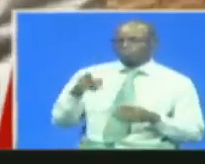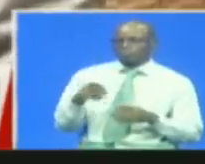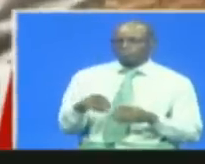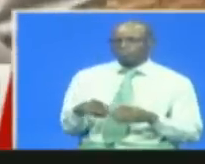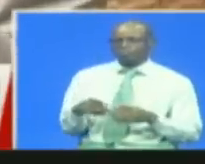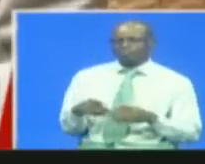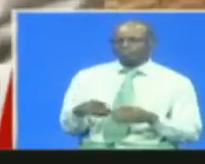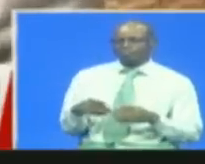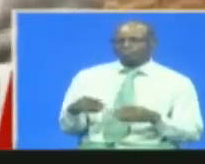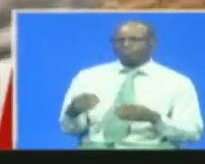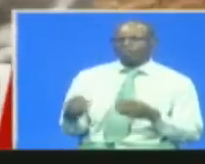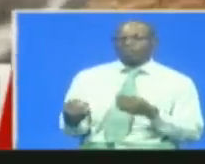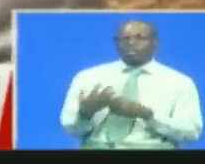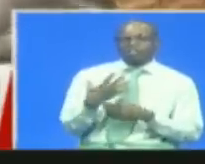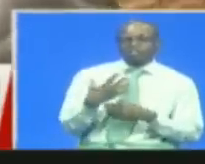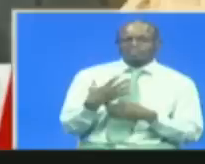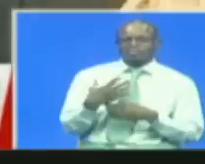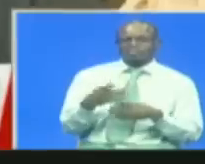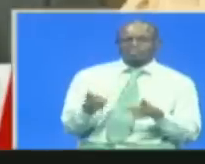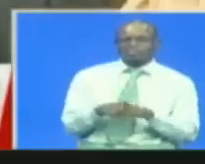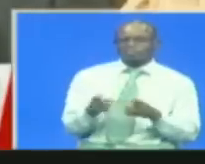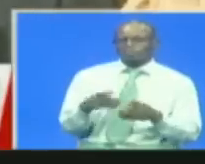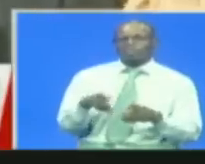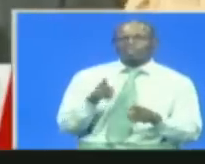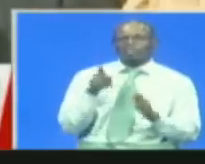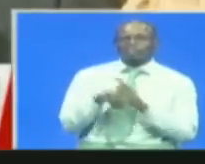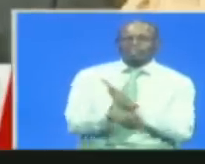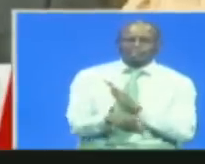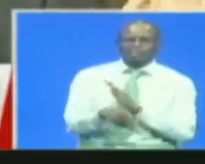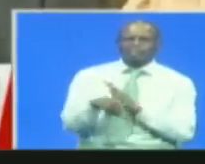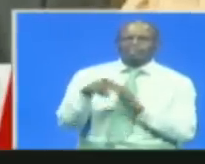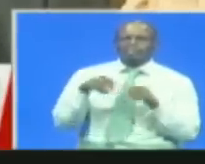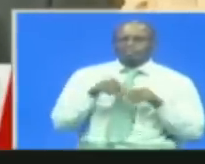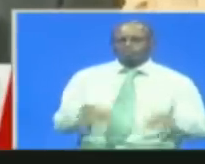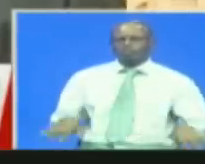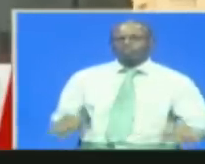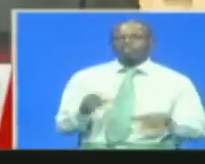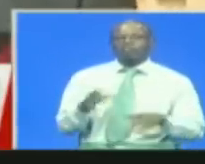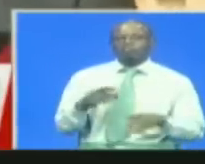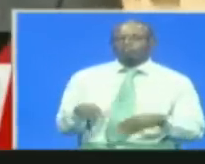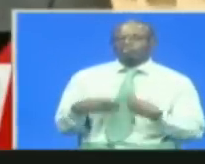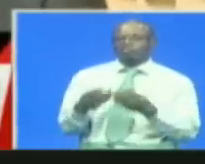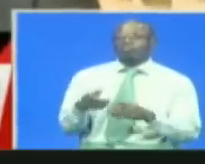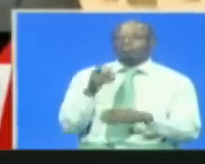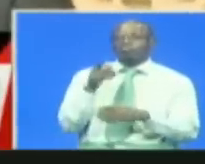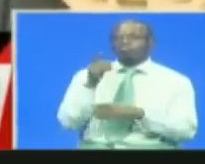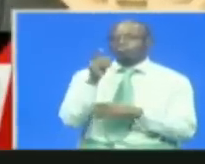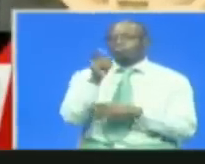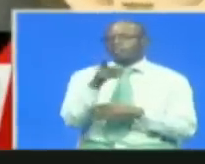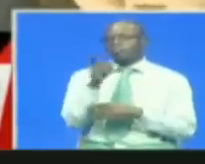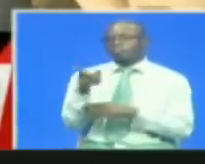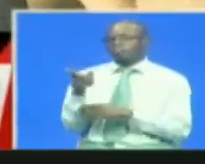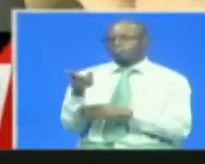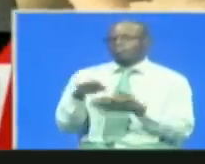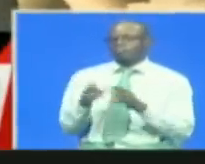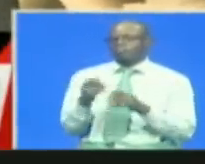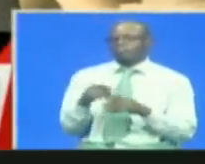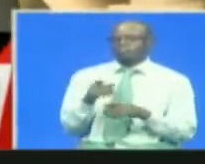will affect and eventually they will kill devolution. If I was to apportion blame, I would blame the speakers of the two